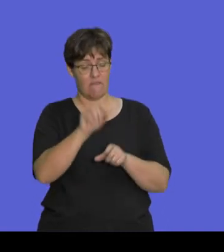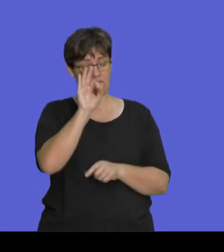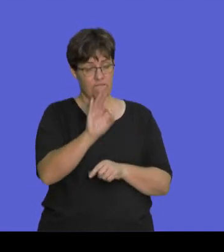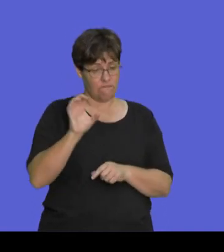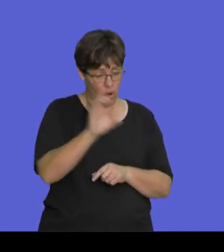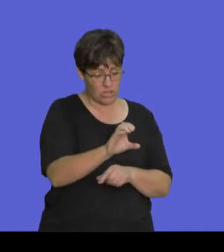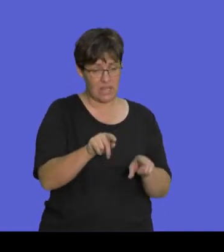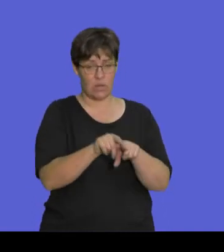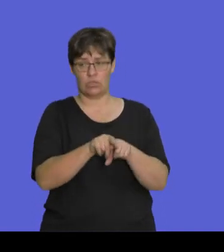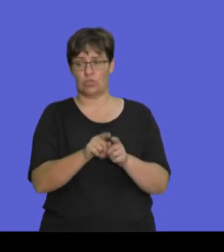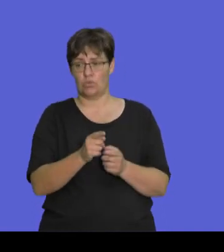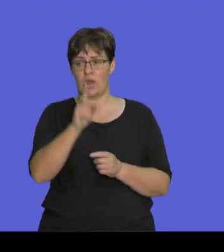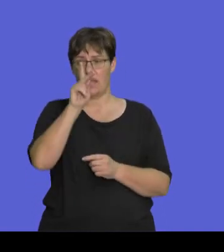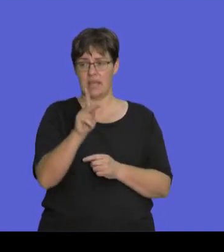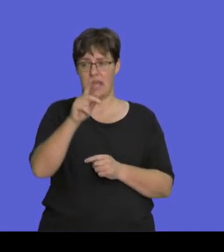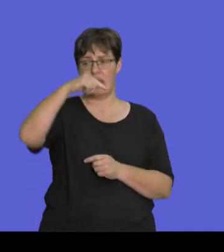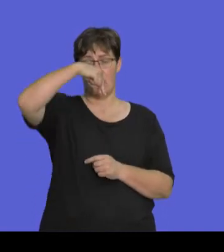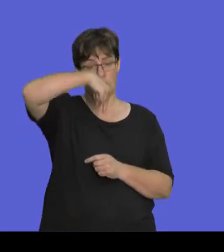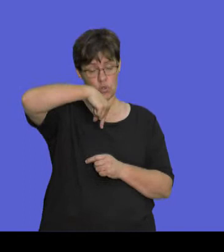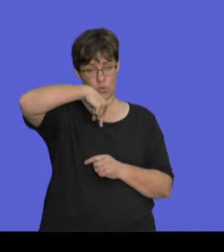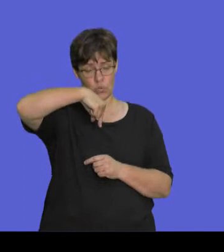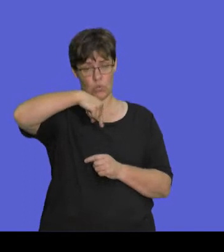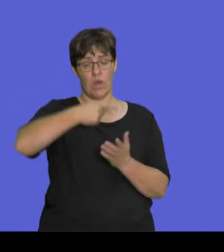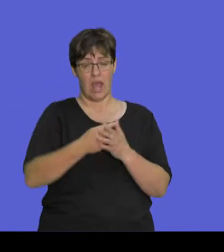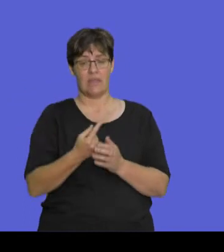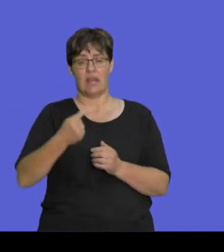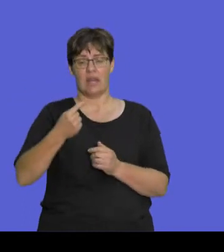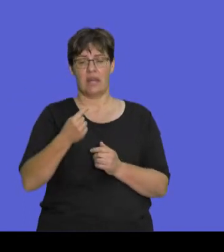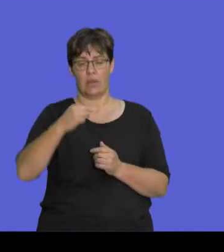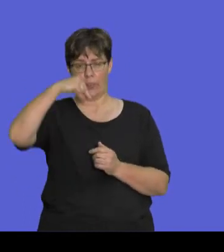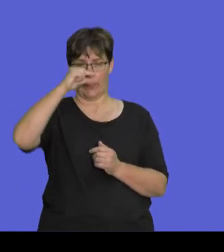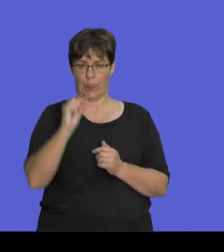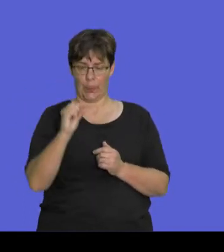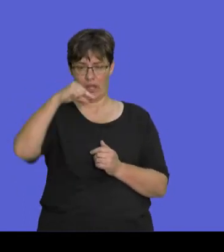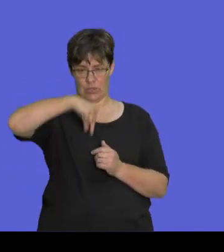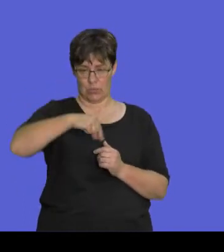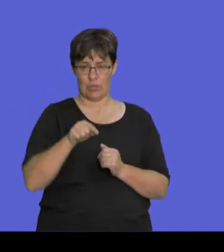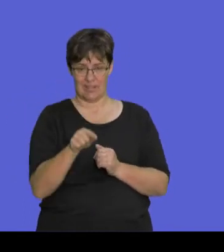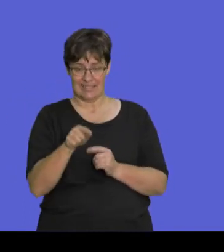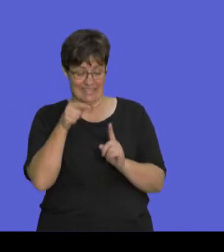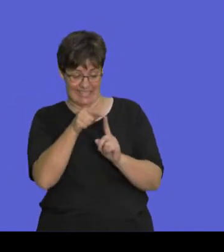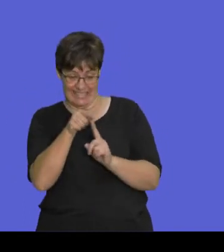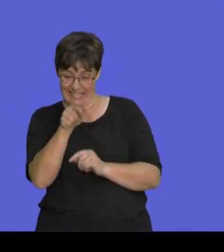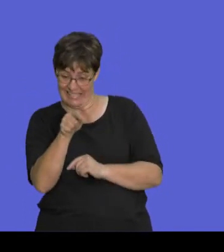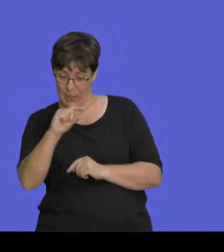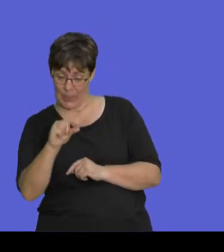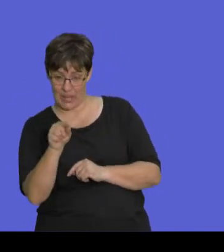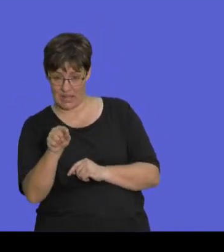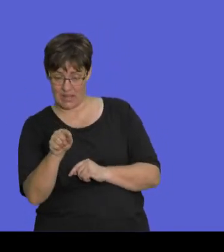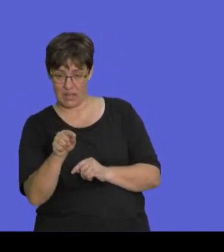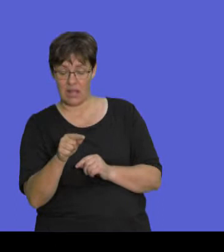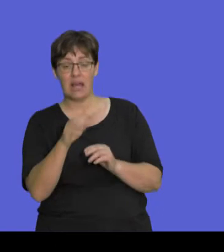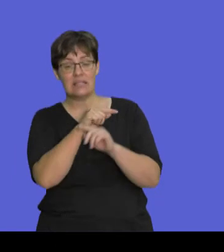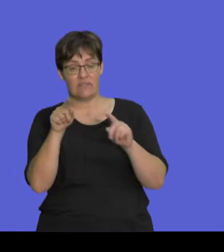charge that created the field, the positive charge that was placed in the field, which is this one, right? divided by the square of